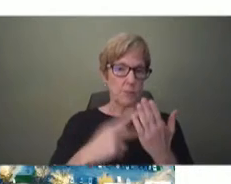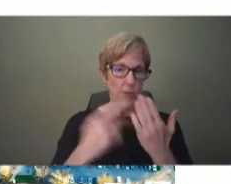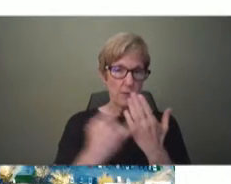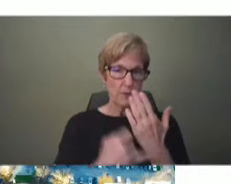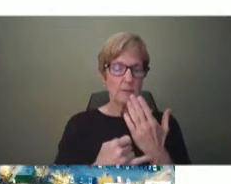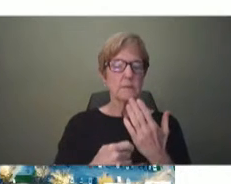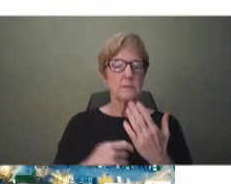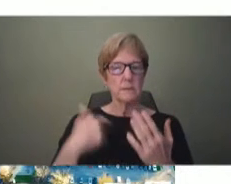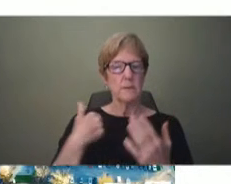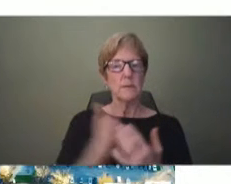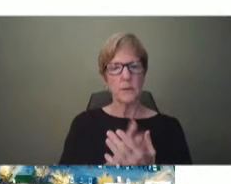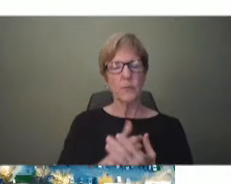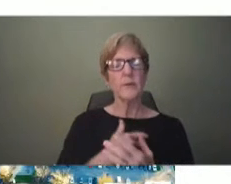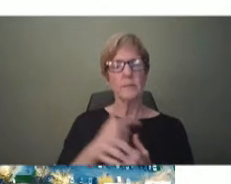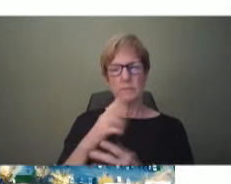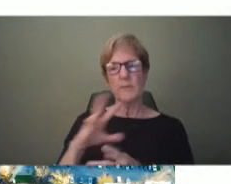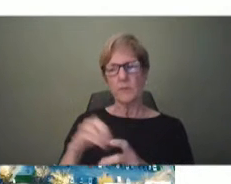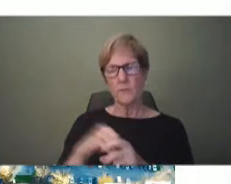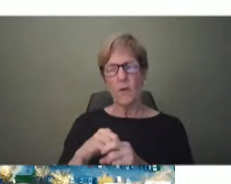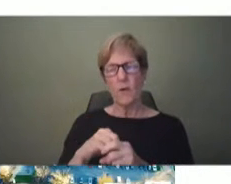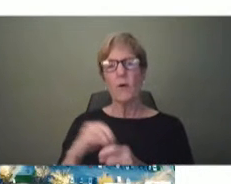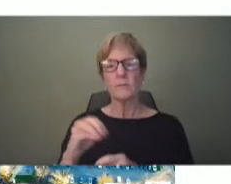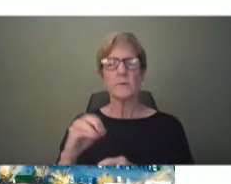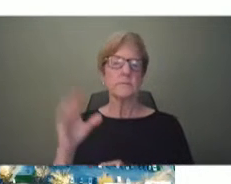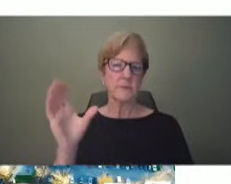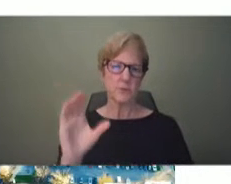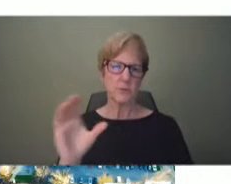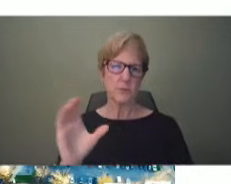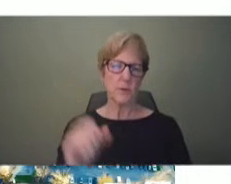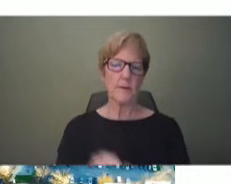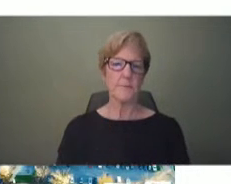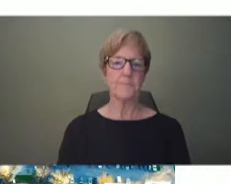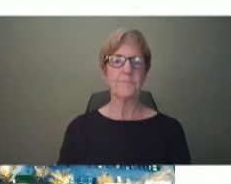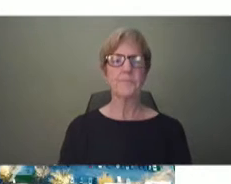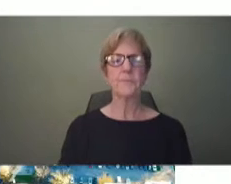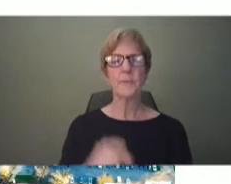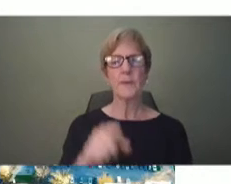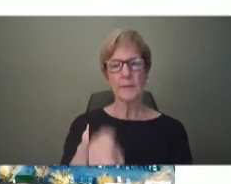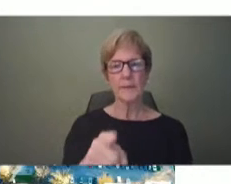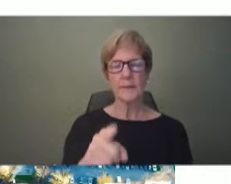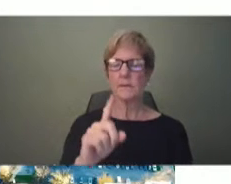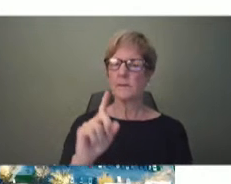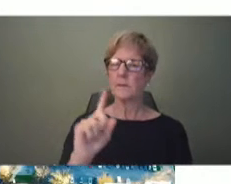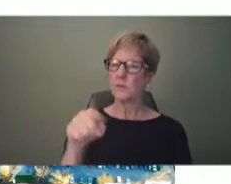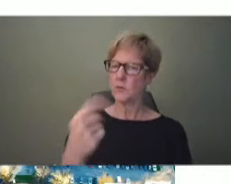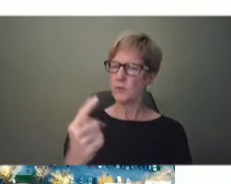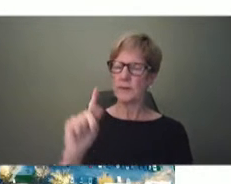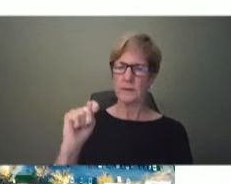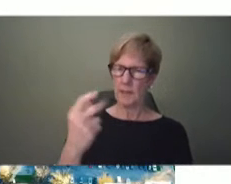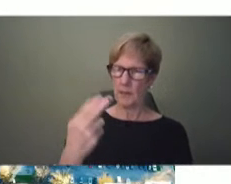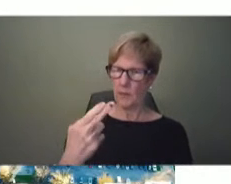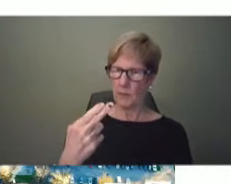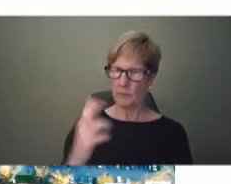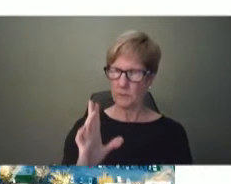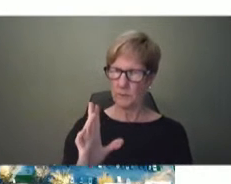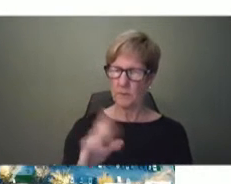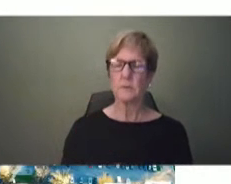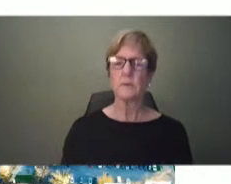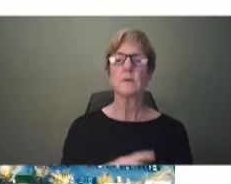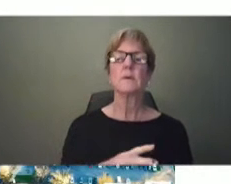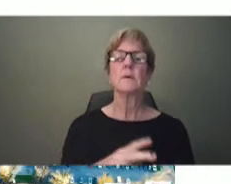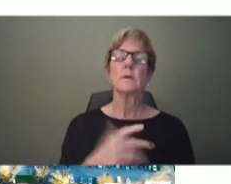been uh involved in uh within the Charlotte area because this site is strictly about town homes and uh although we have